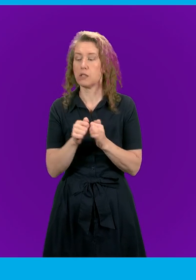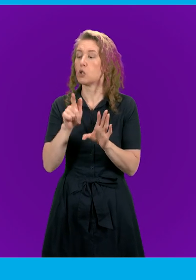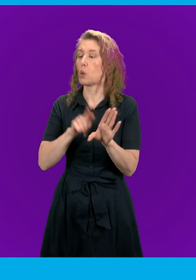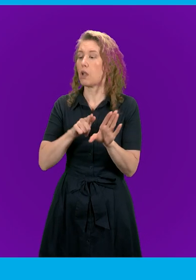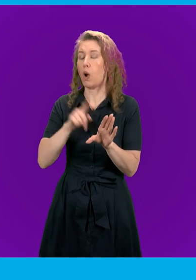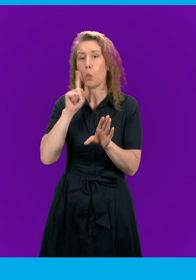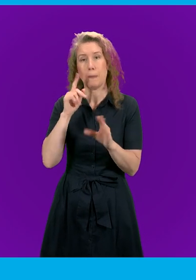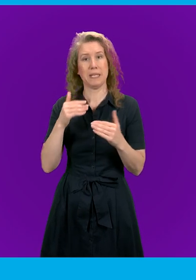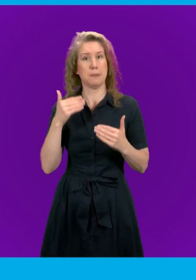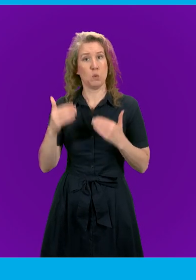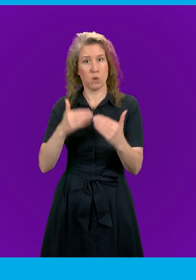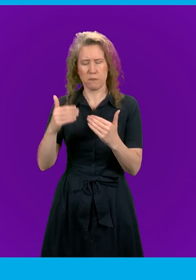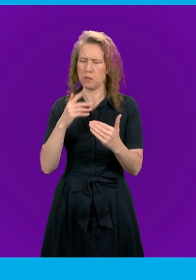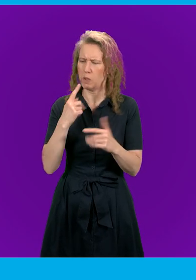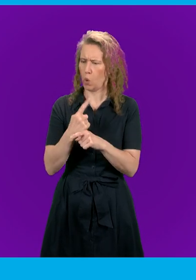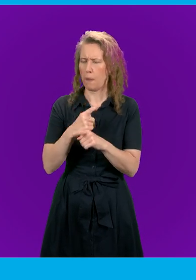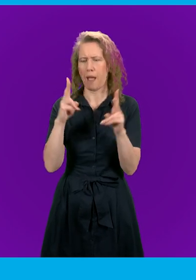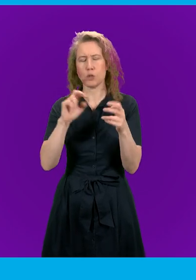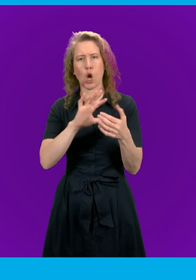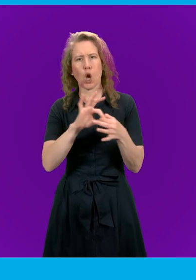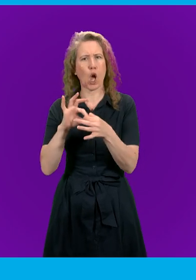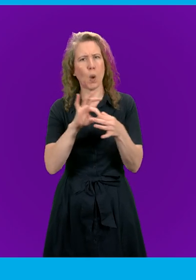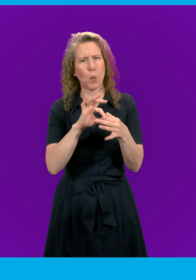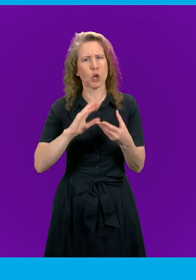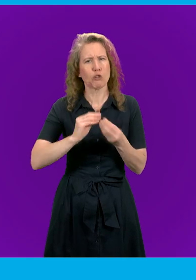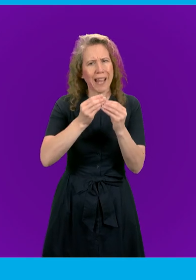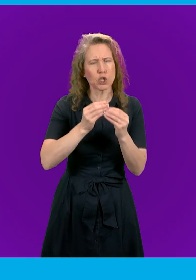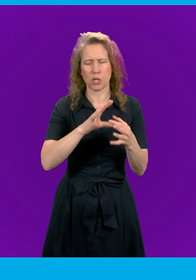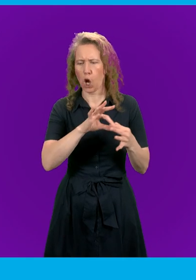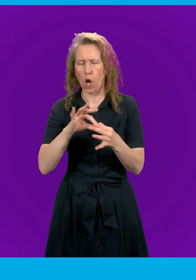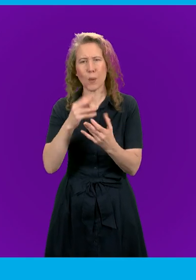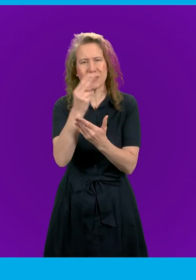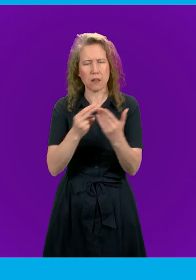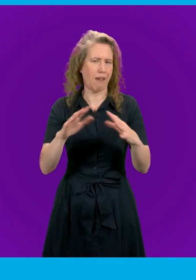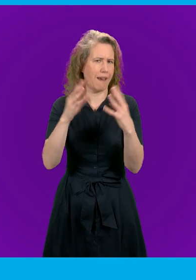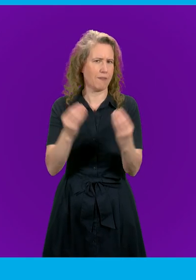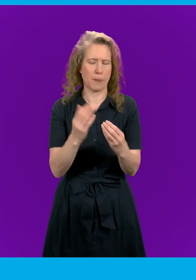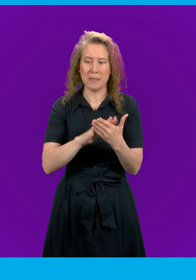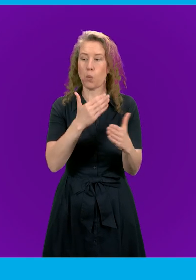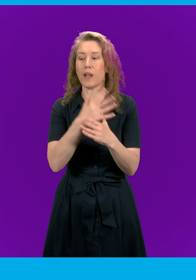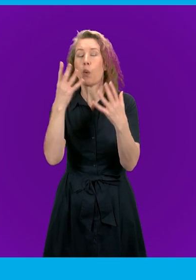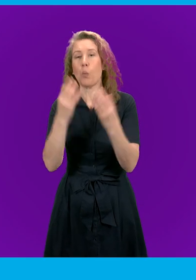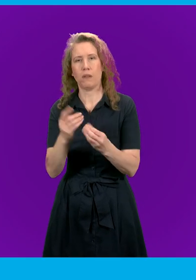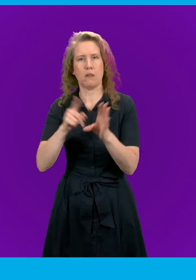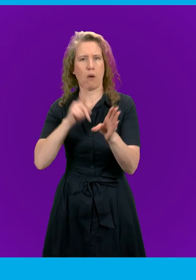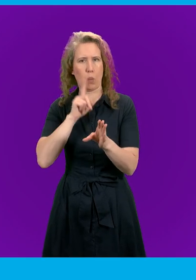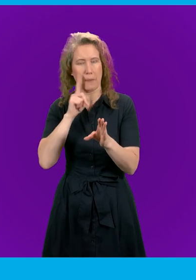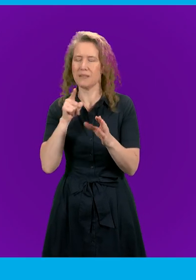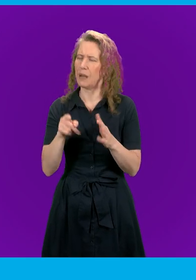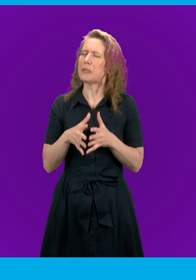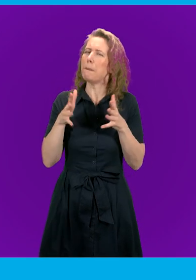we champion kind of co-creation and co-design with young women on everything that we do. And I know that was a big part of this partnership